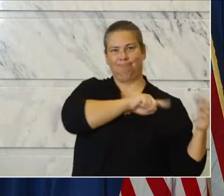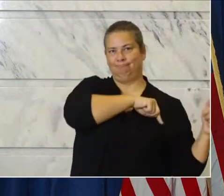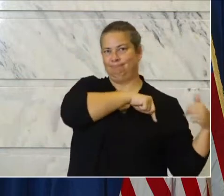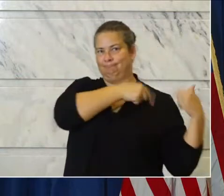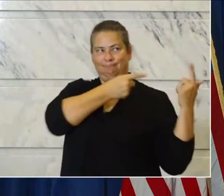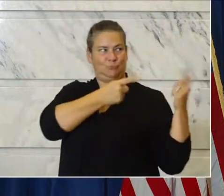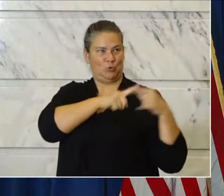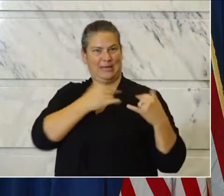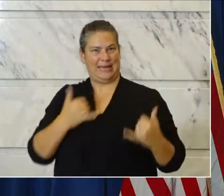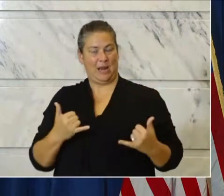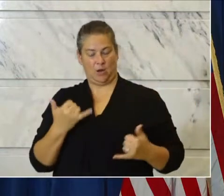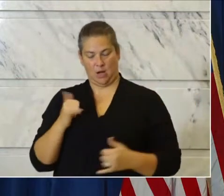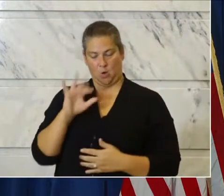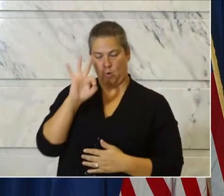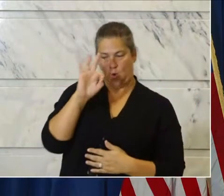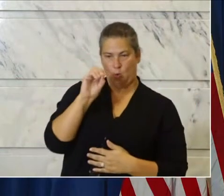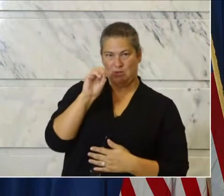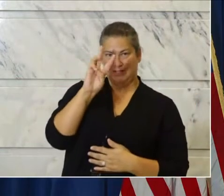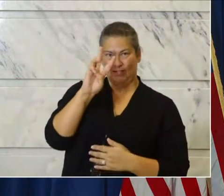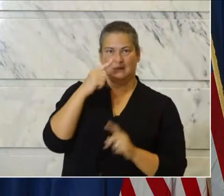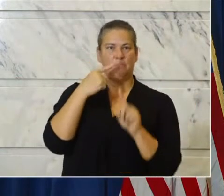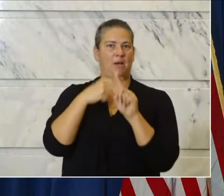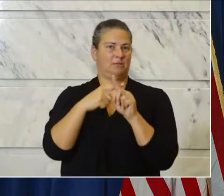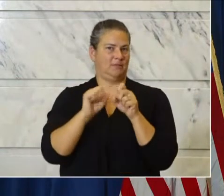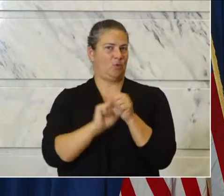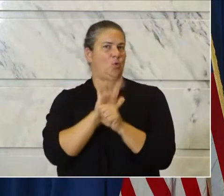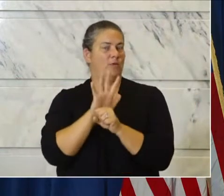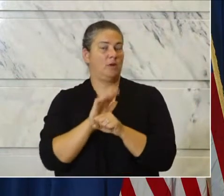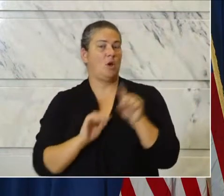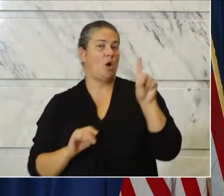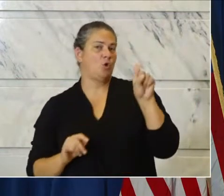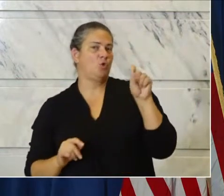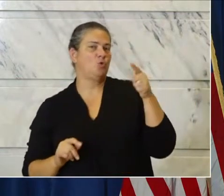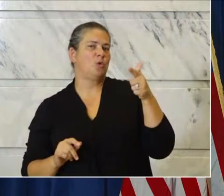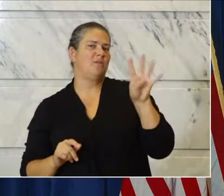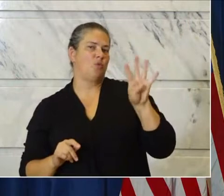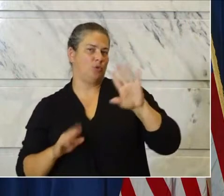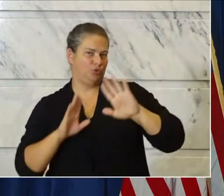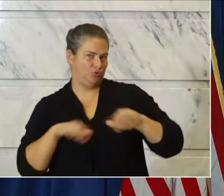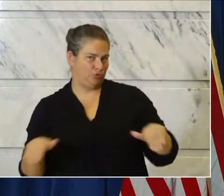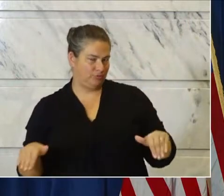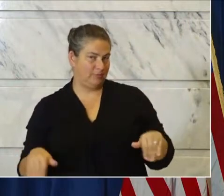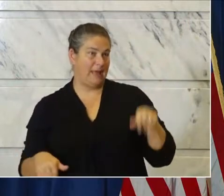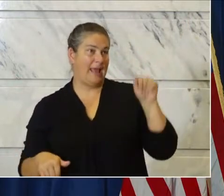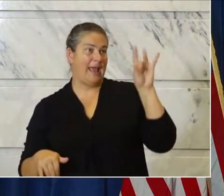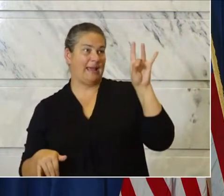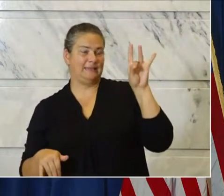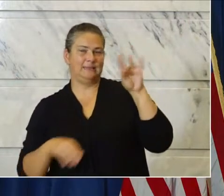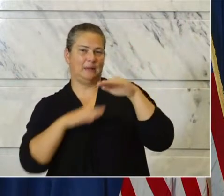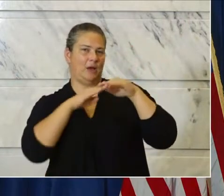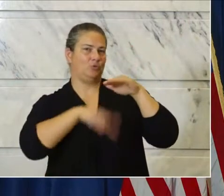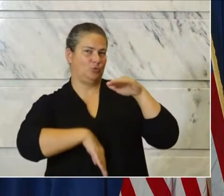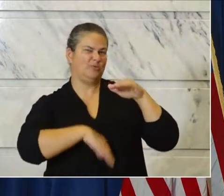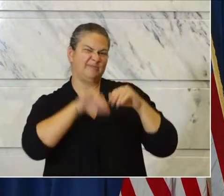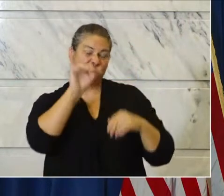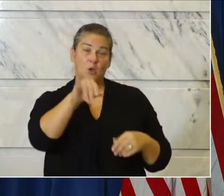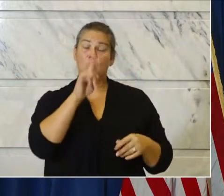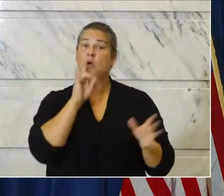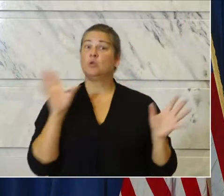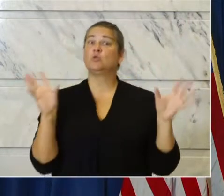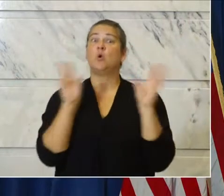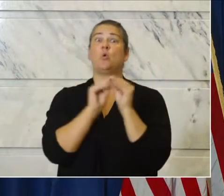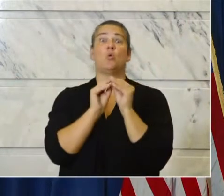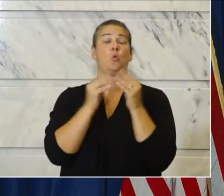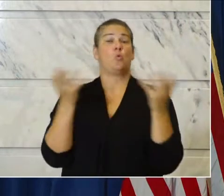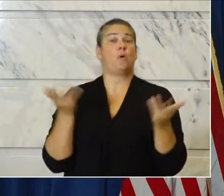Today's 906 positives include 124 kids, 18 and under. It brings our total